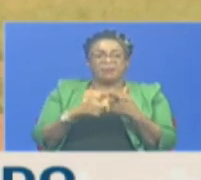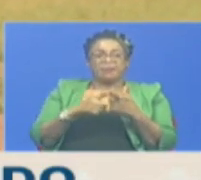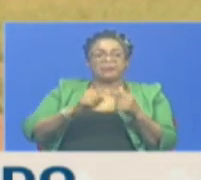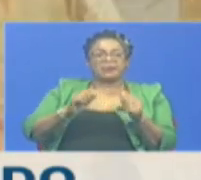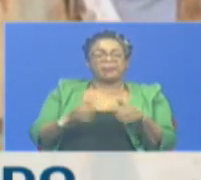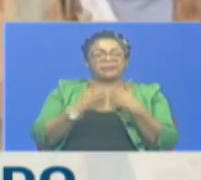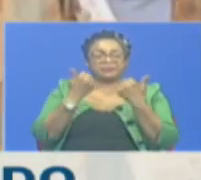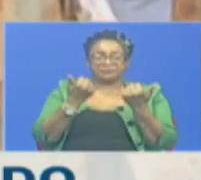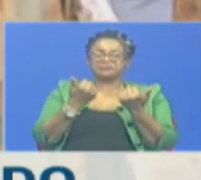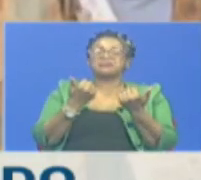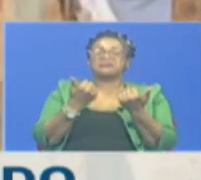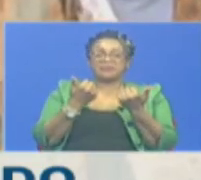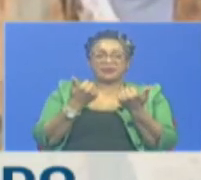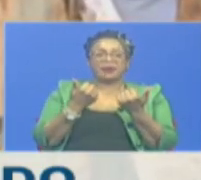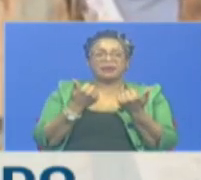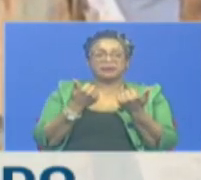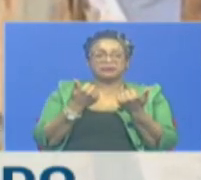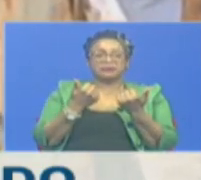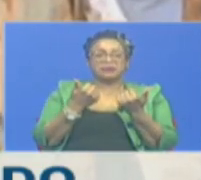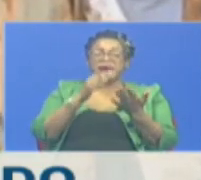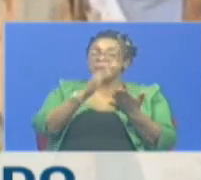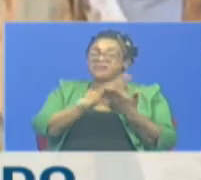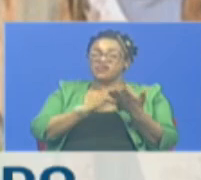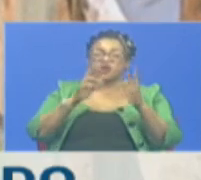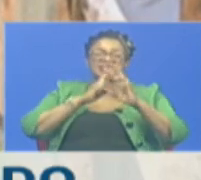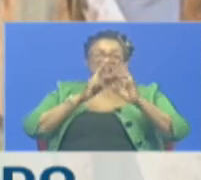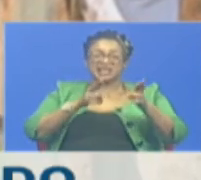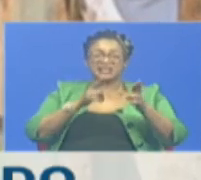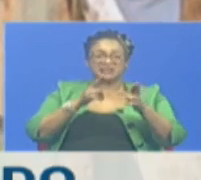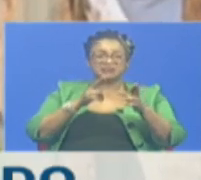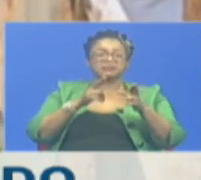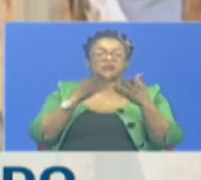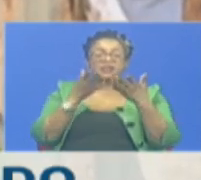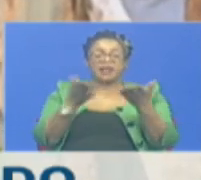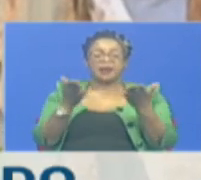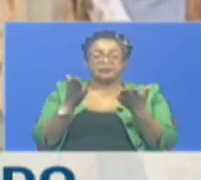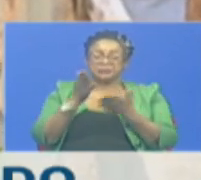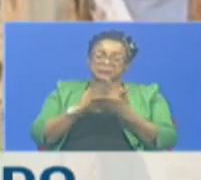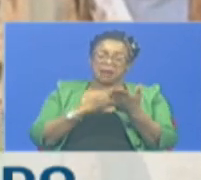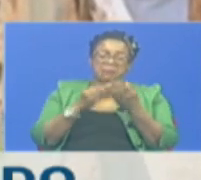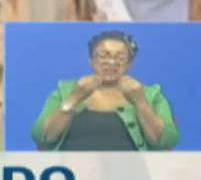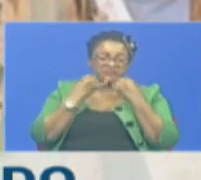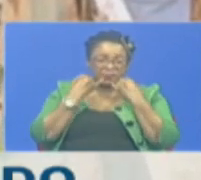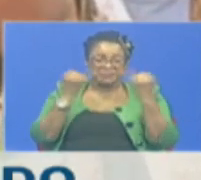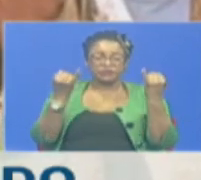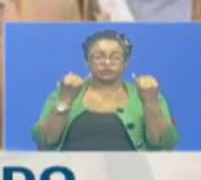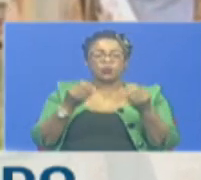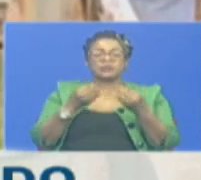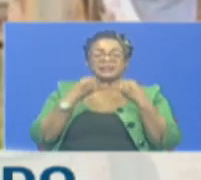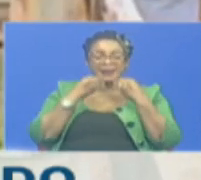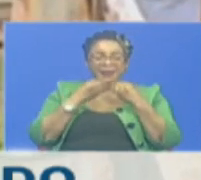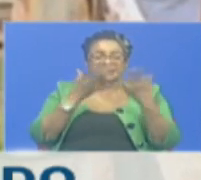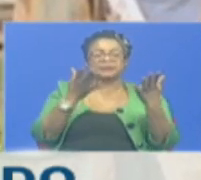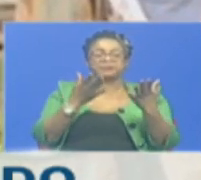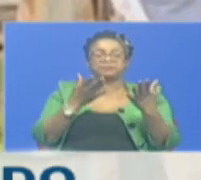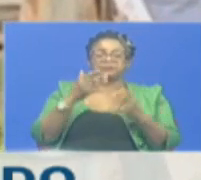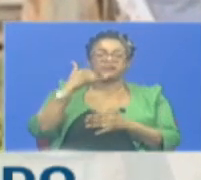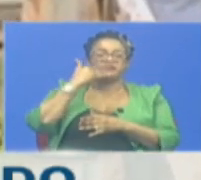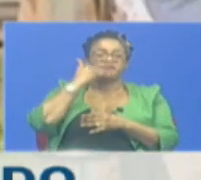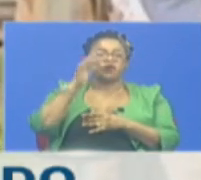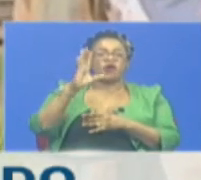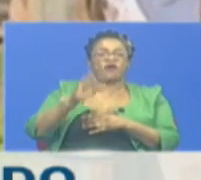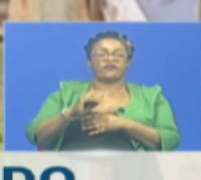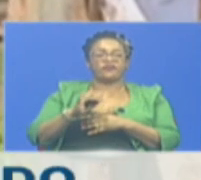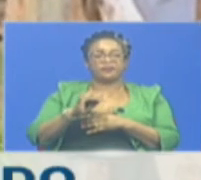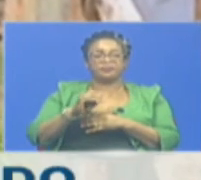the test. Before the results were out, I think some information was leaked to her and she switched off the phone. So that